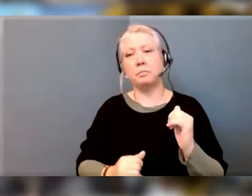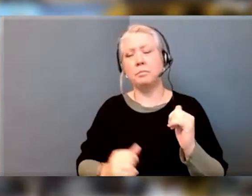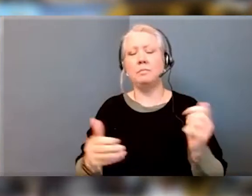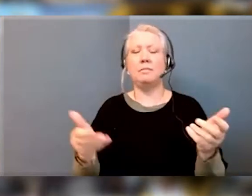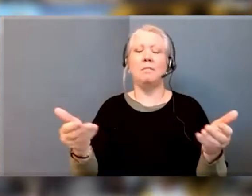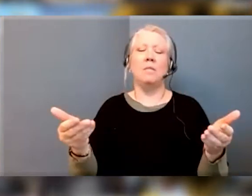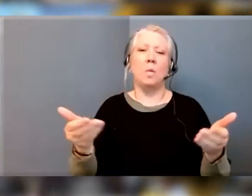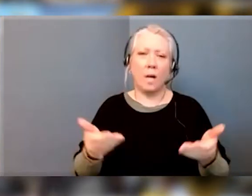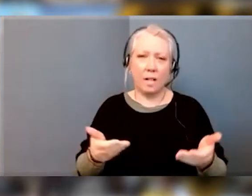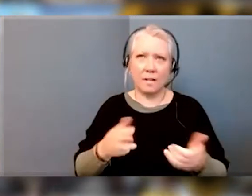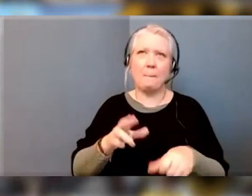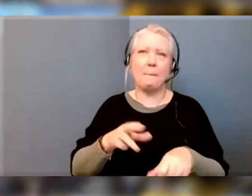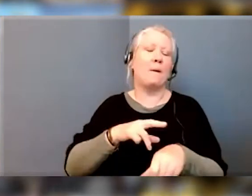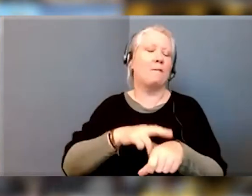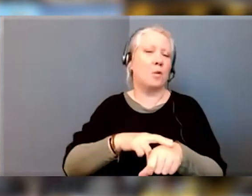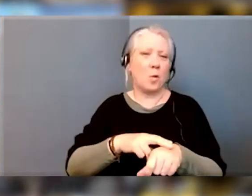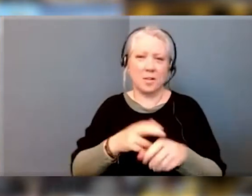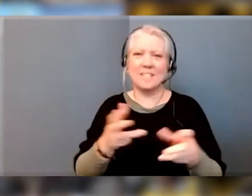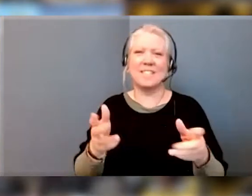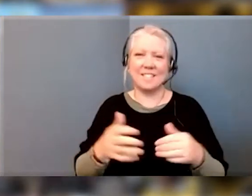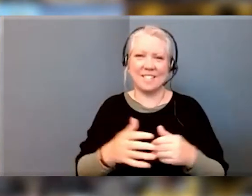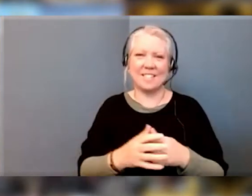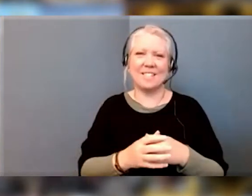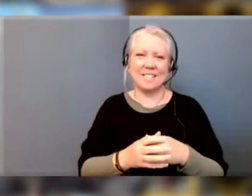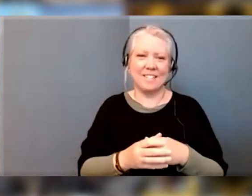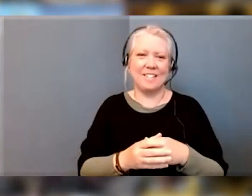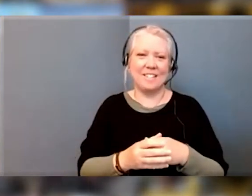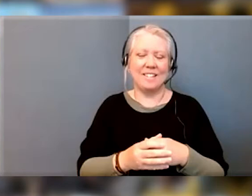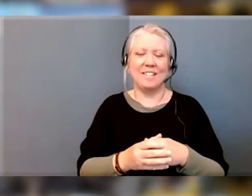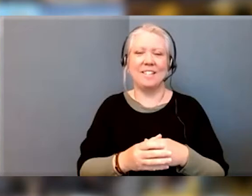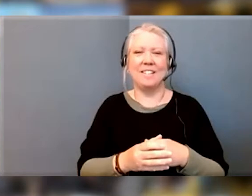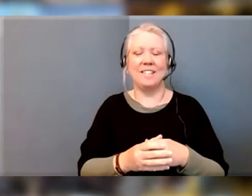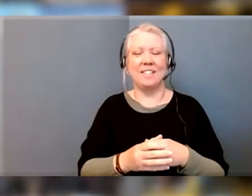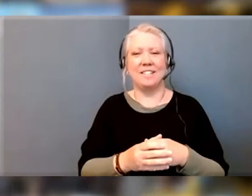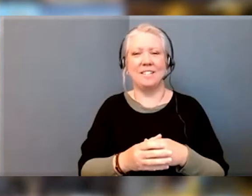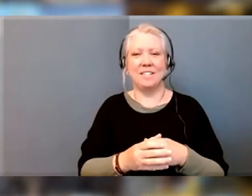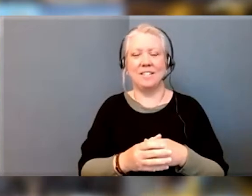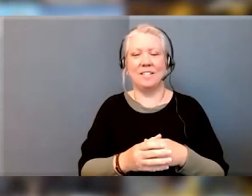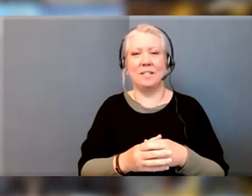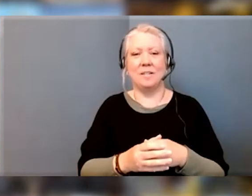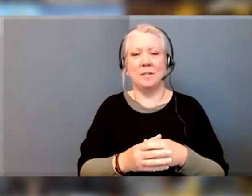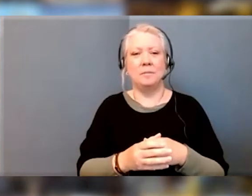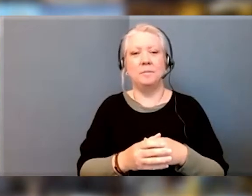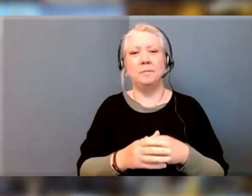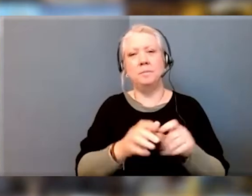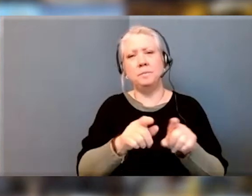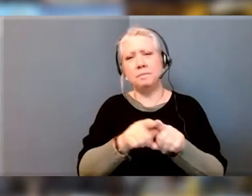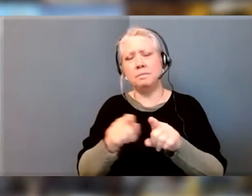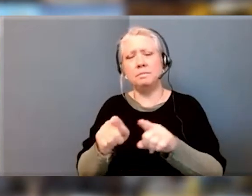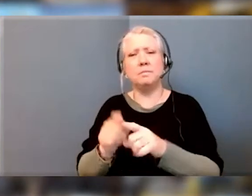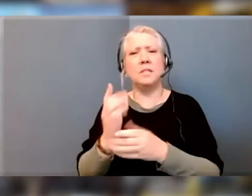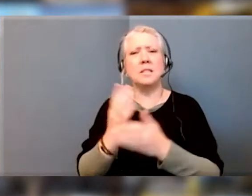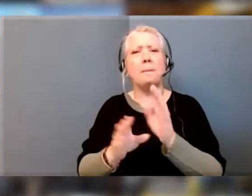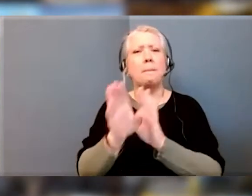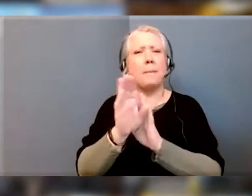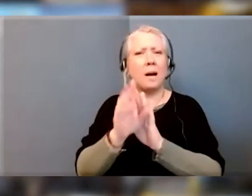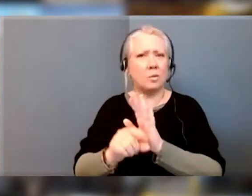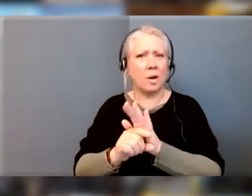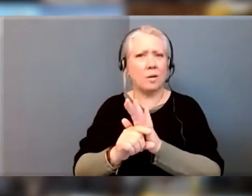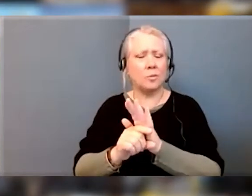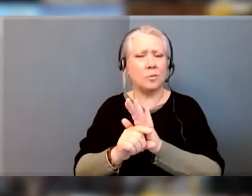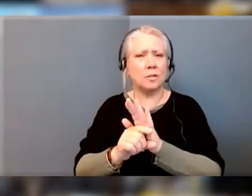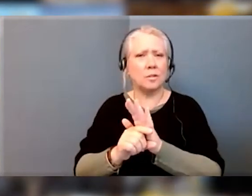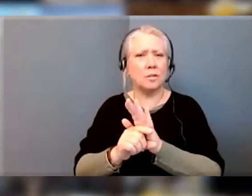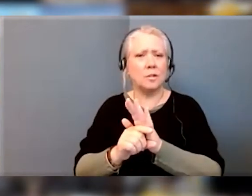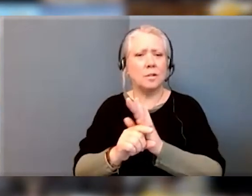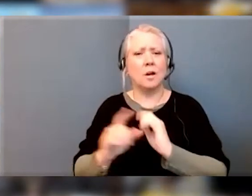as at the top of this webinar information session, and also give you some background information in terms of the source of the public